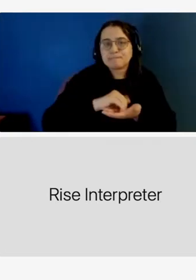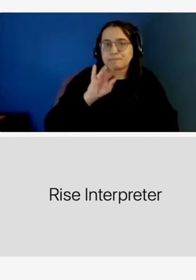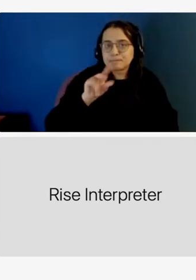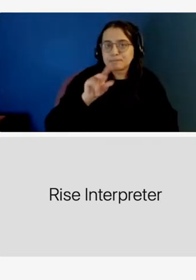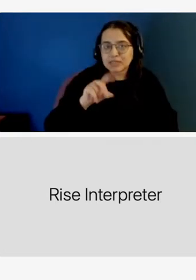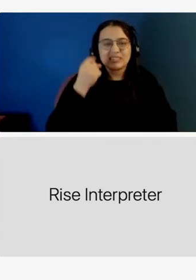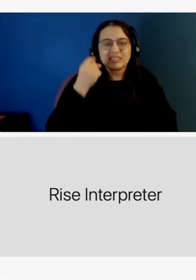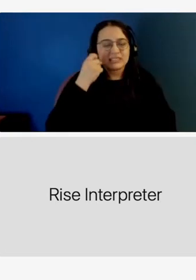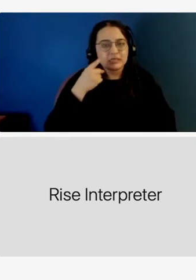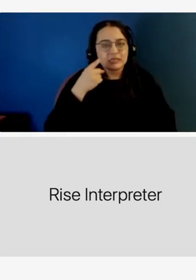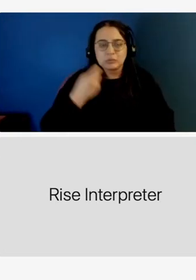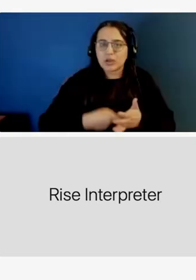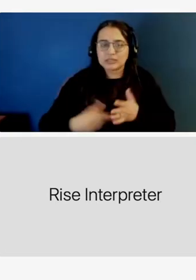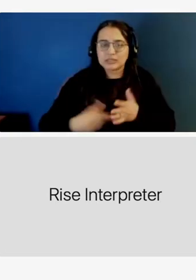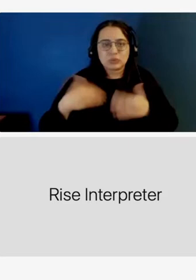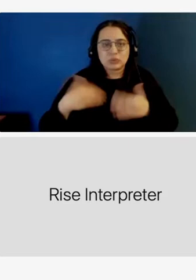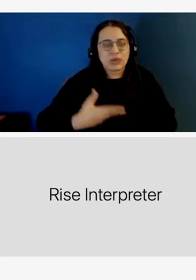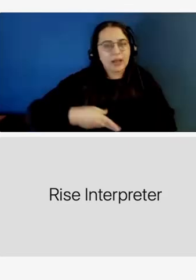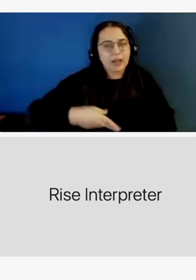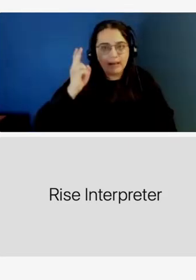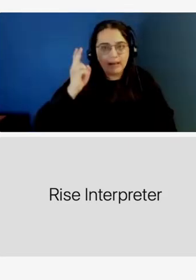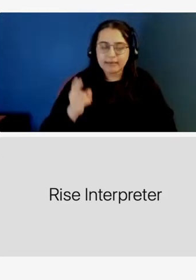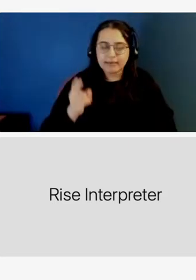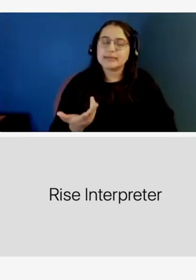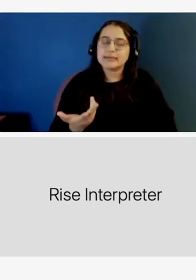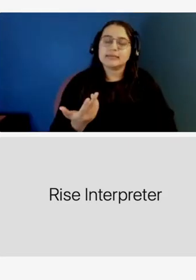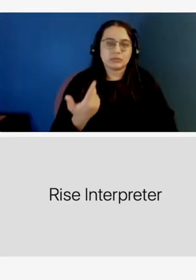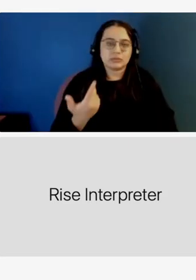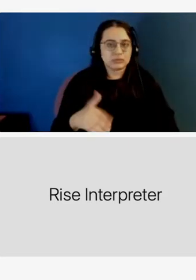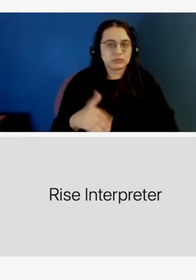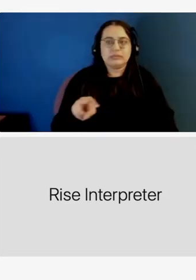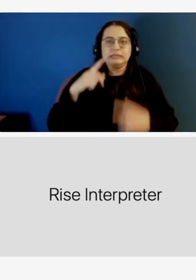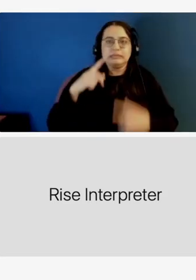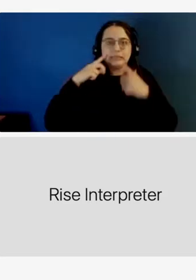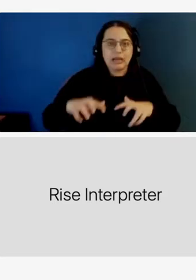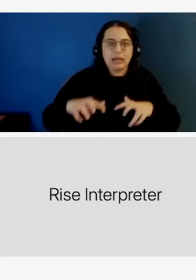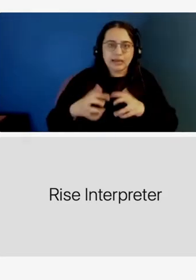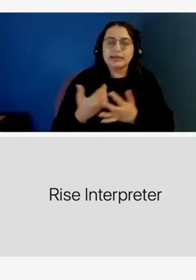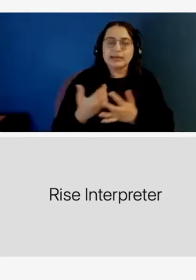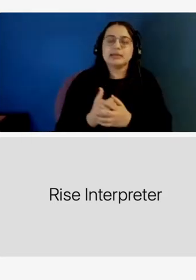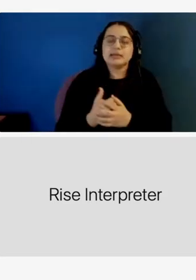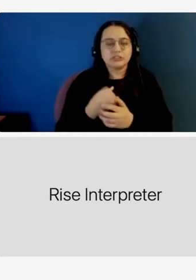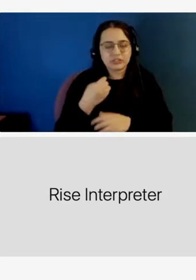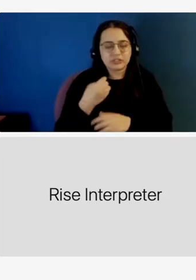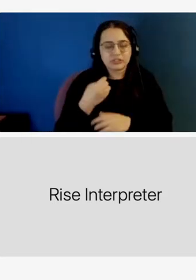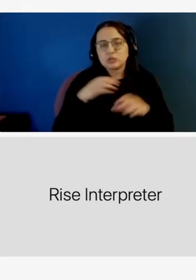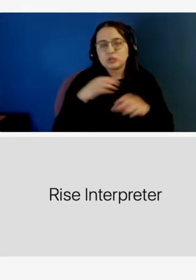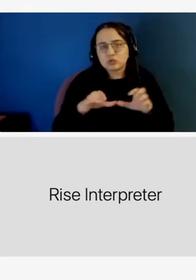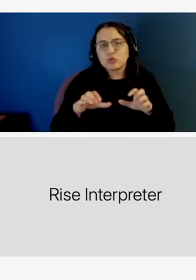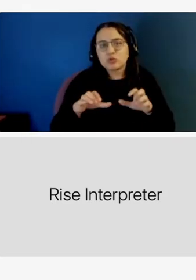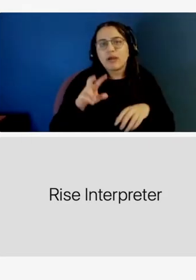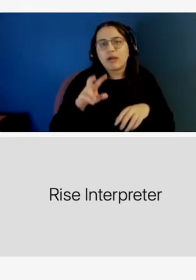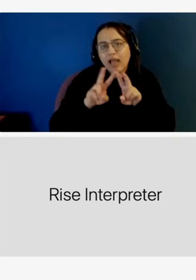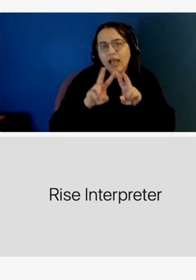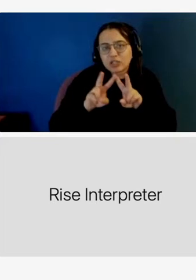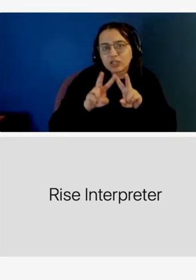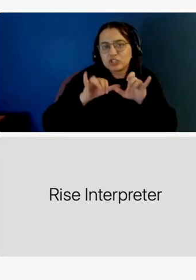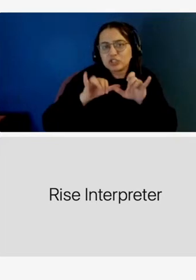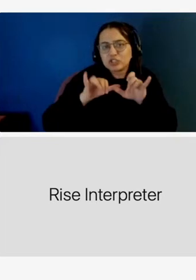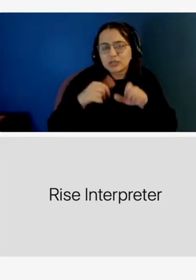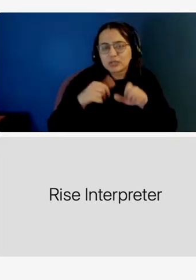high. It was quite shocking. So we're doing some value engineering And working with the architect, we're going to do more outreach to some of